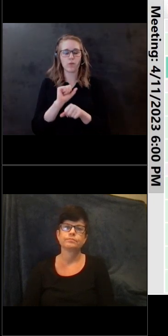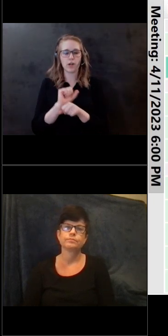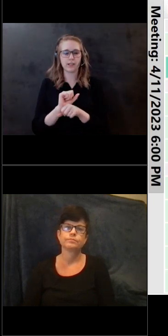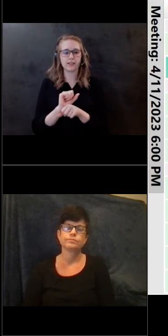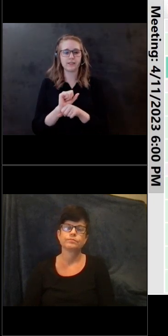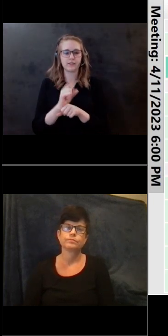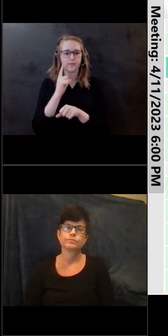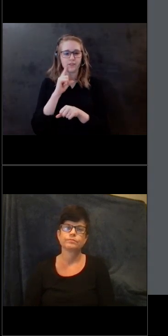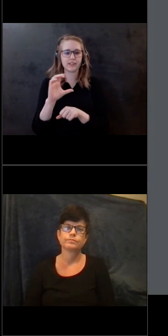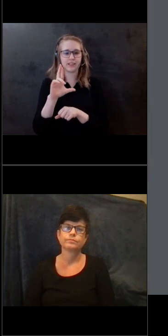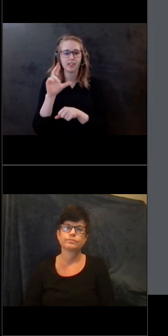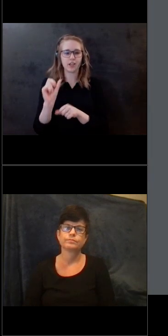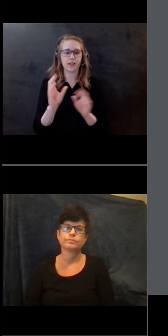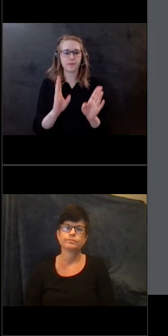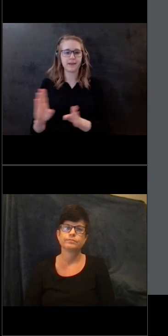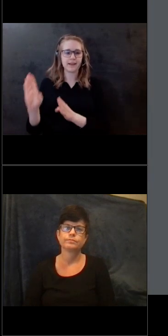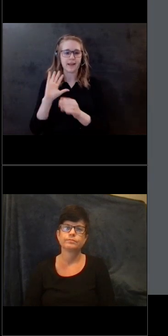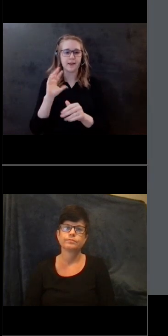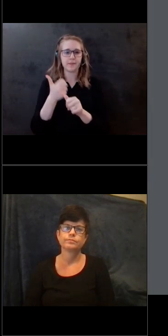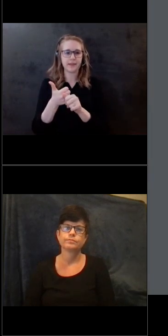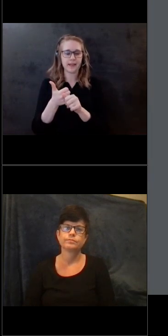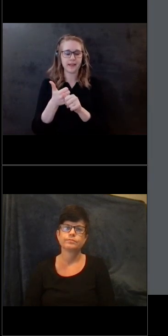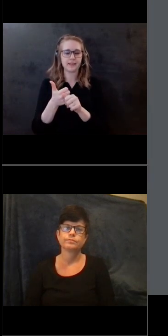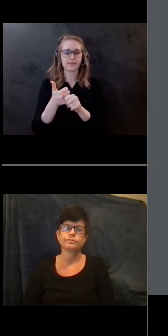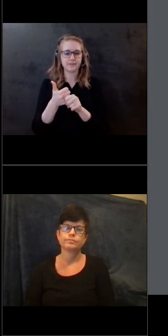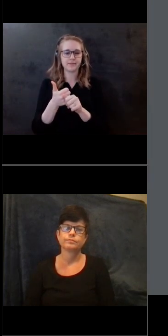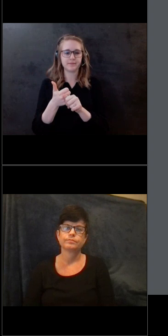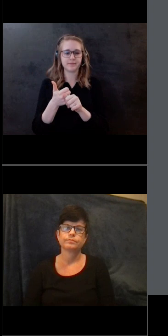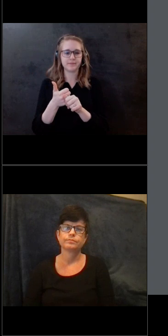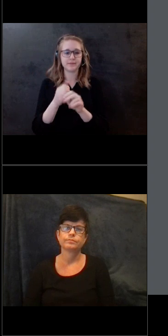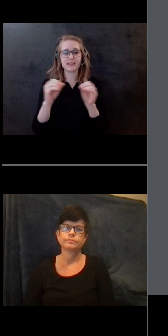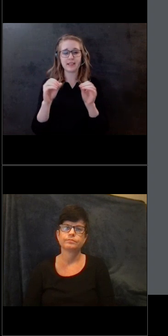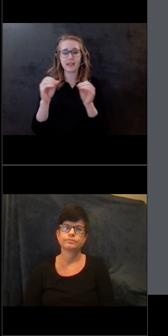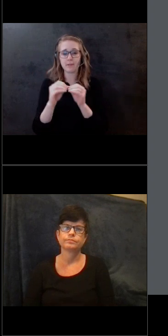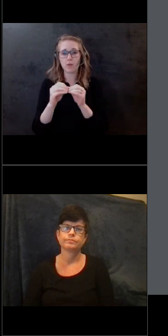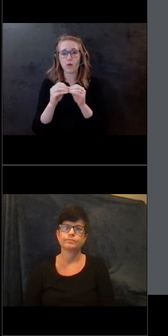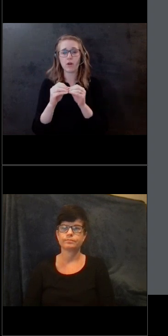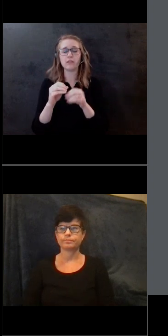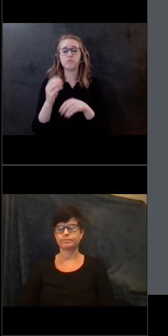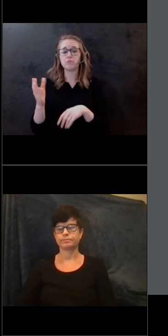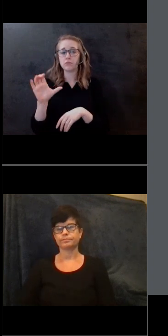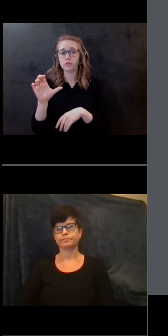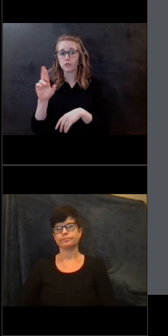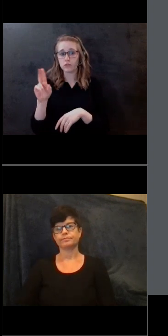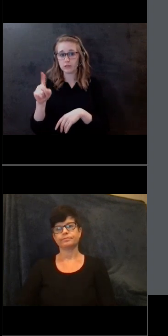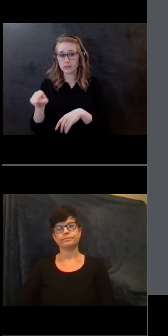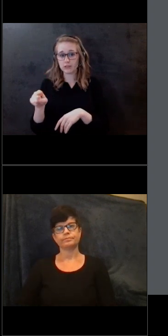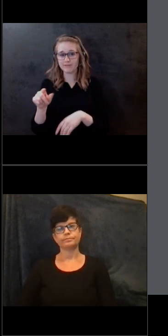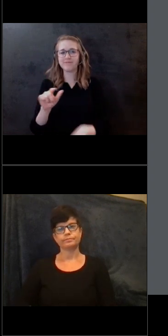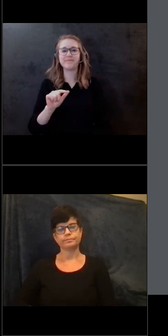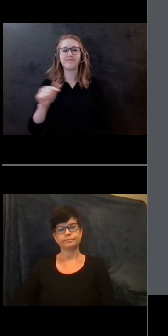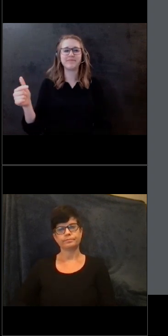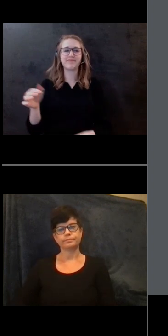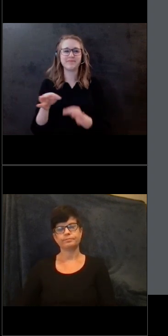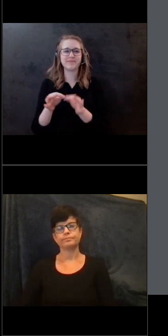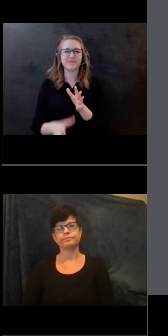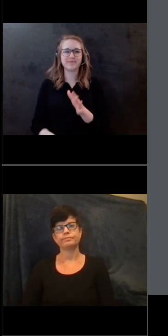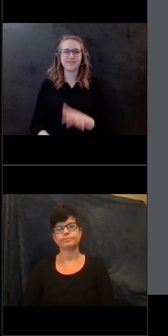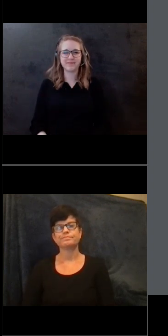a CRA plan update. If there's nothing else from my colleagues, Board Member Cruz? I actually think that's a great